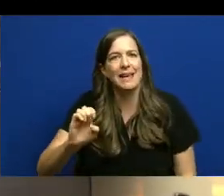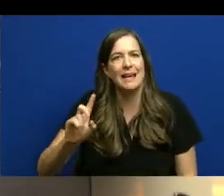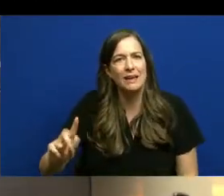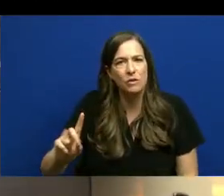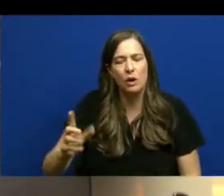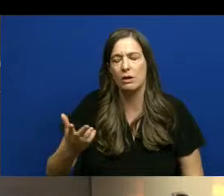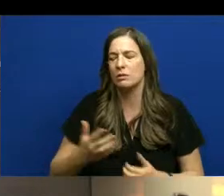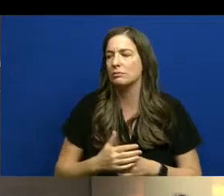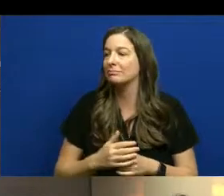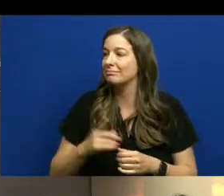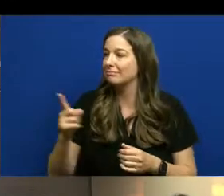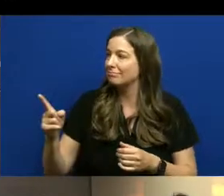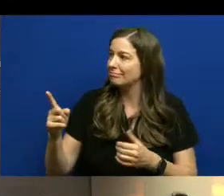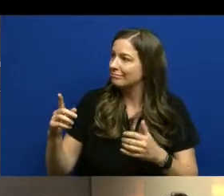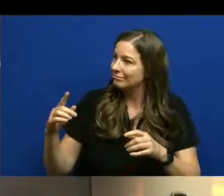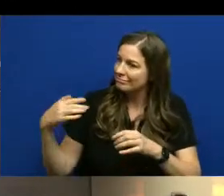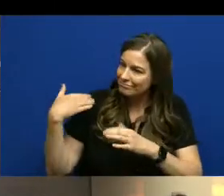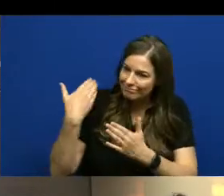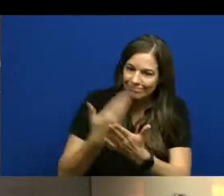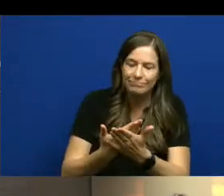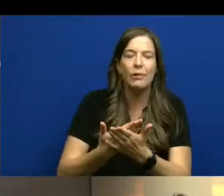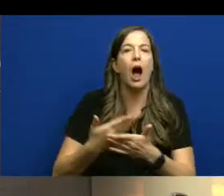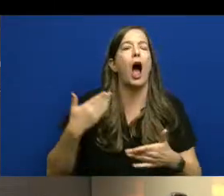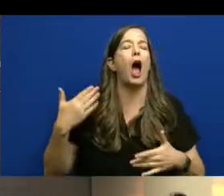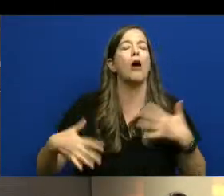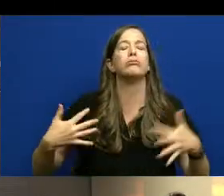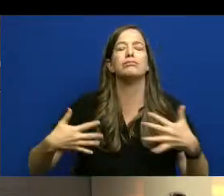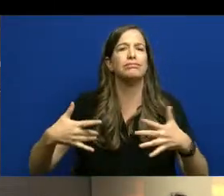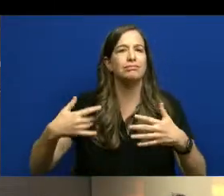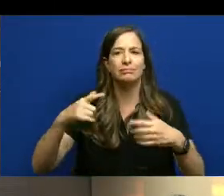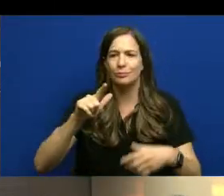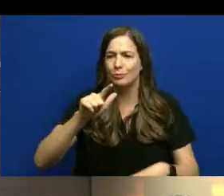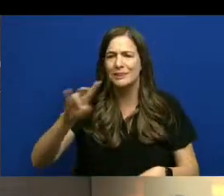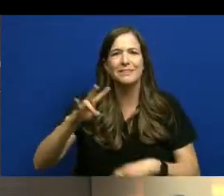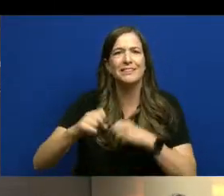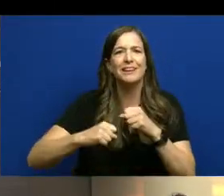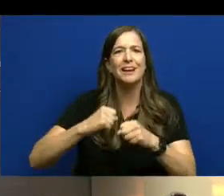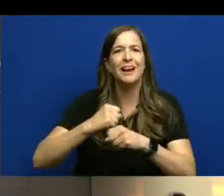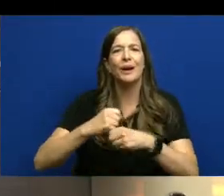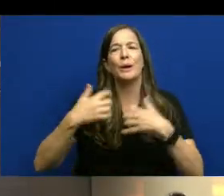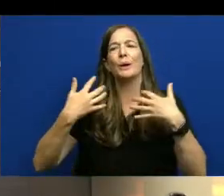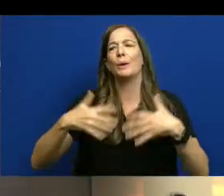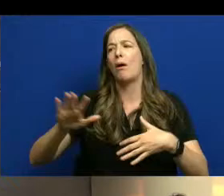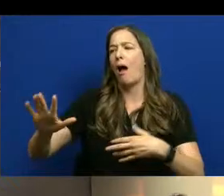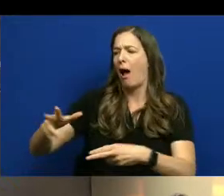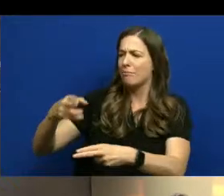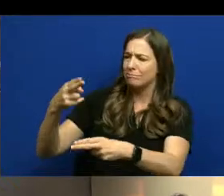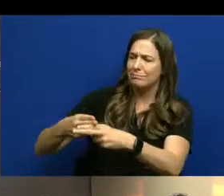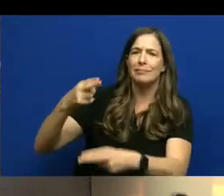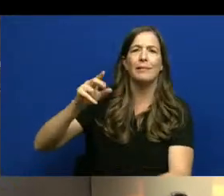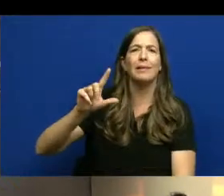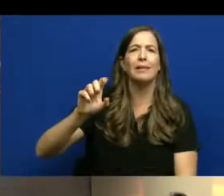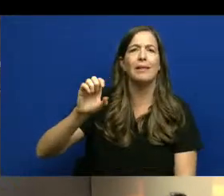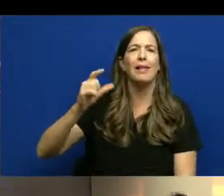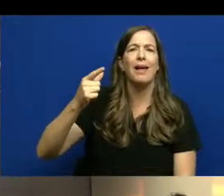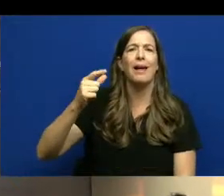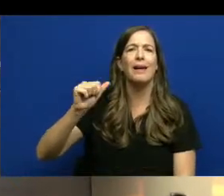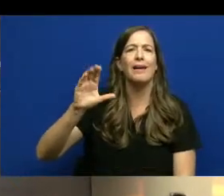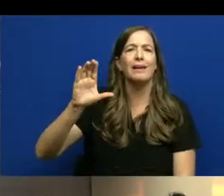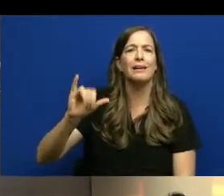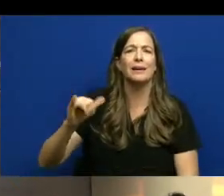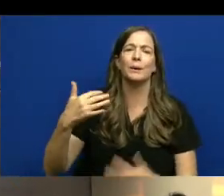and she has been here for 27 years. She's leaving such a legacy. I cannot